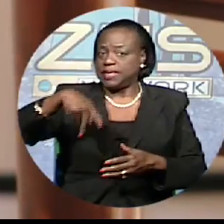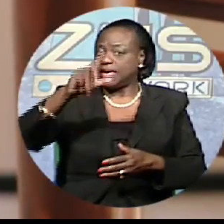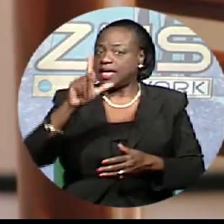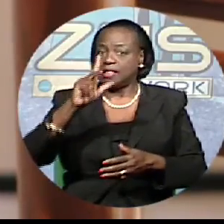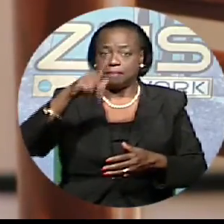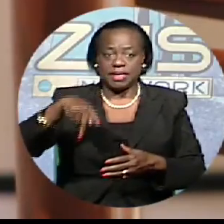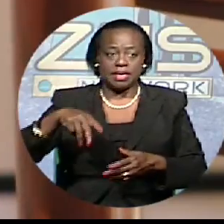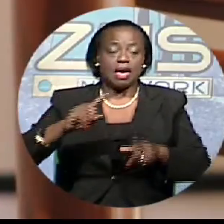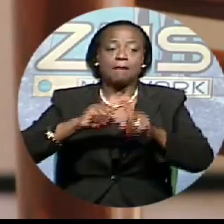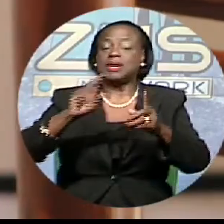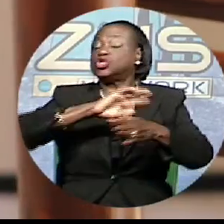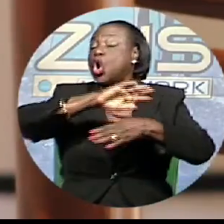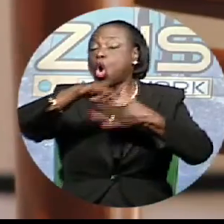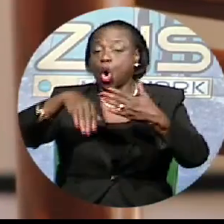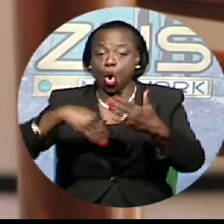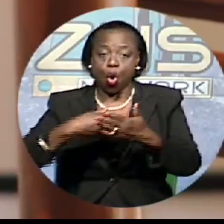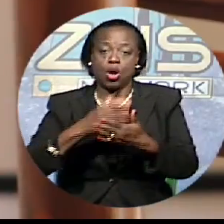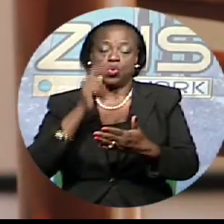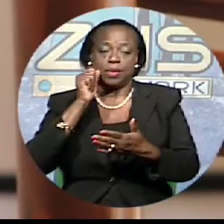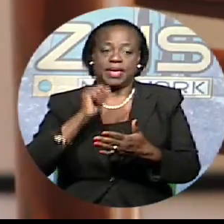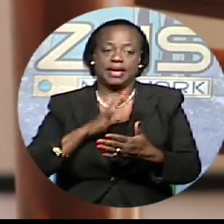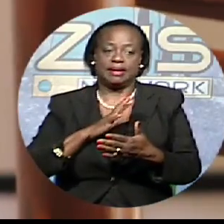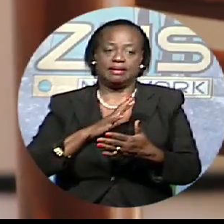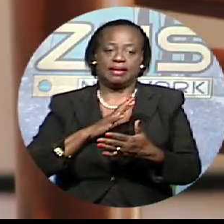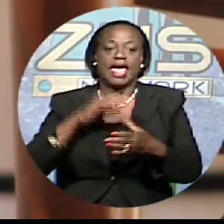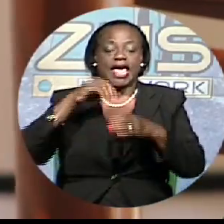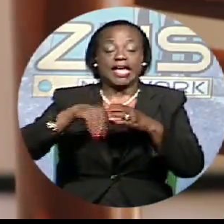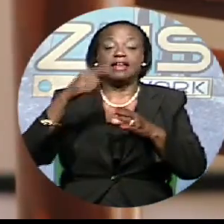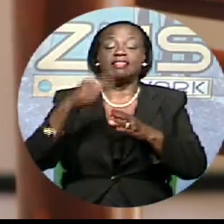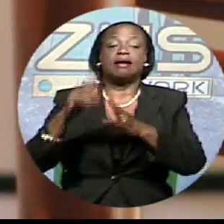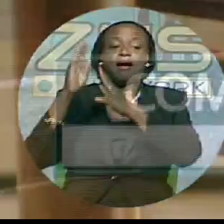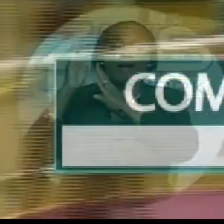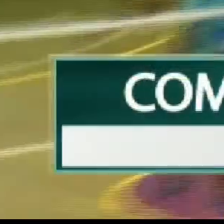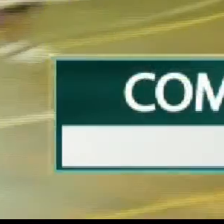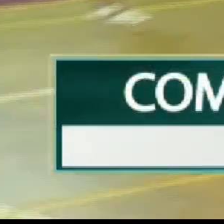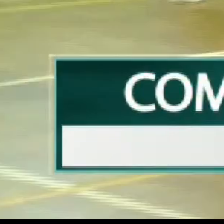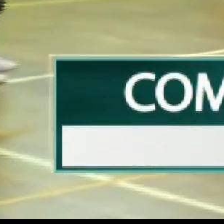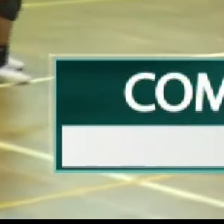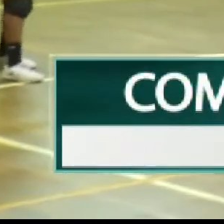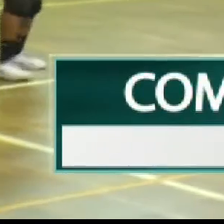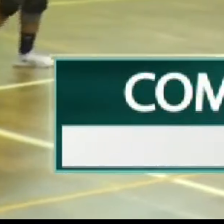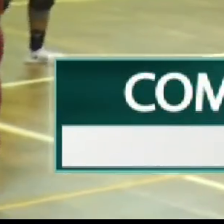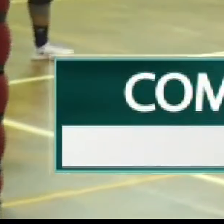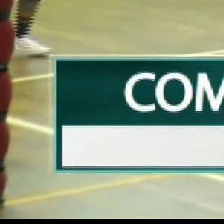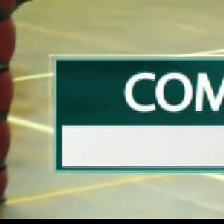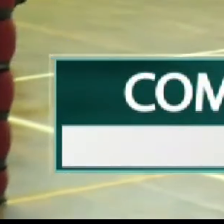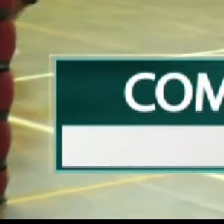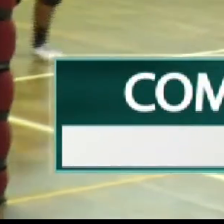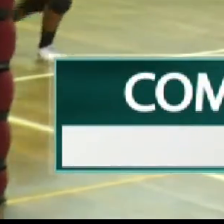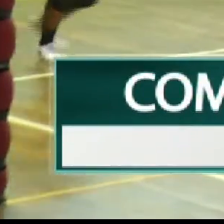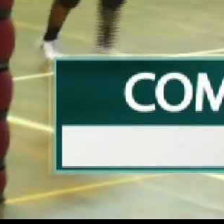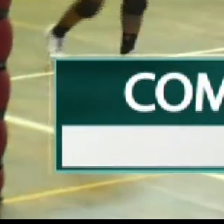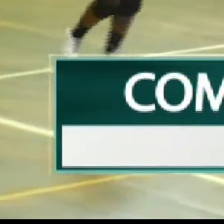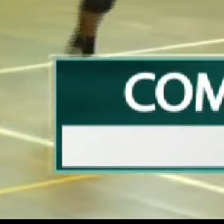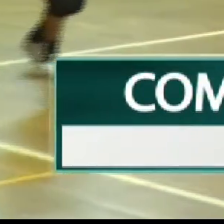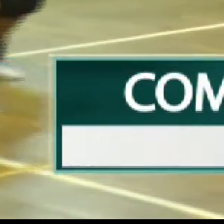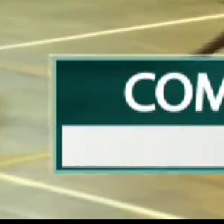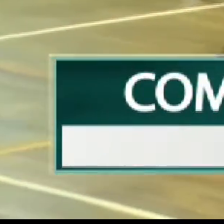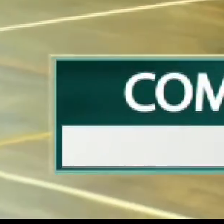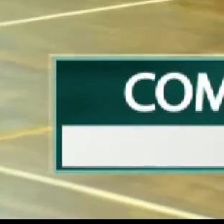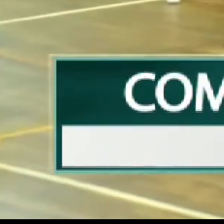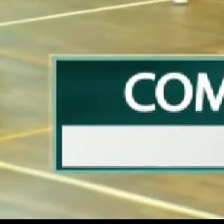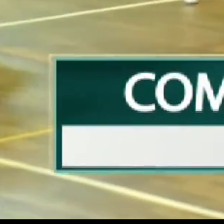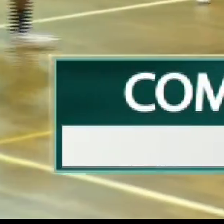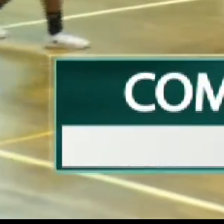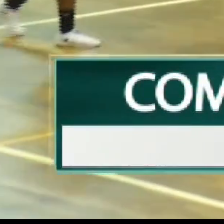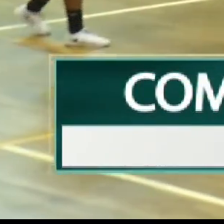I think it's benefited all women in the Bahamas. Sports Night League Volleyball highlights. You're watching the